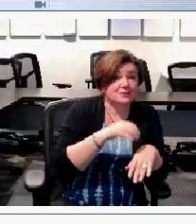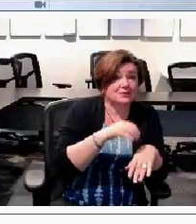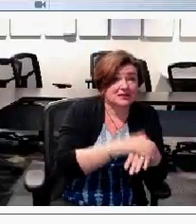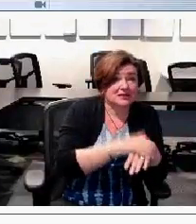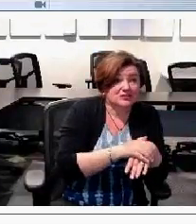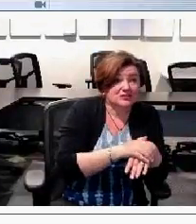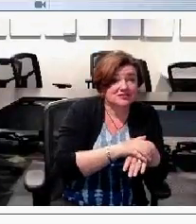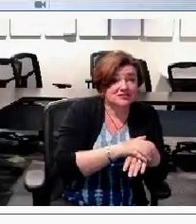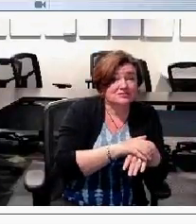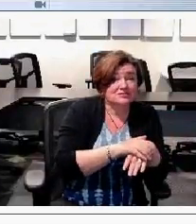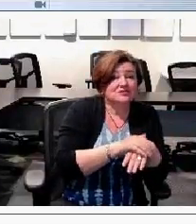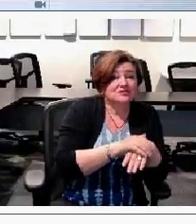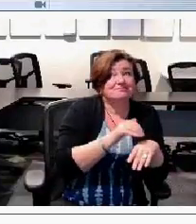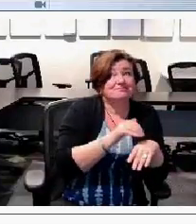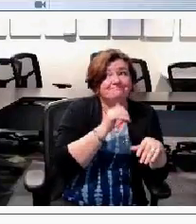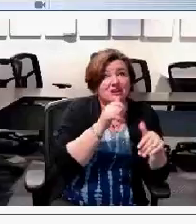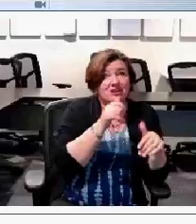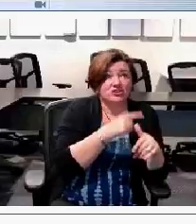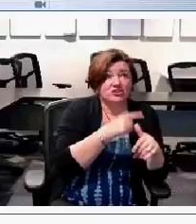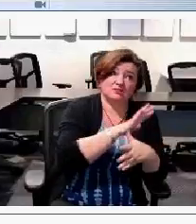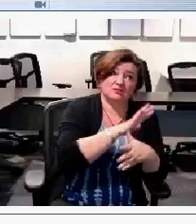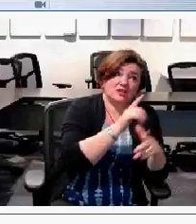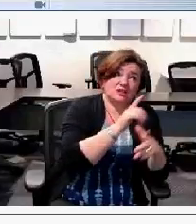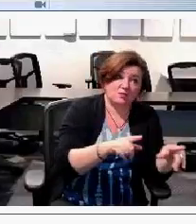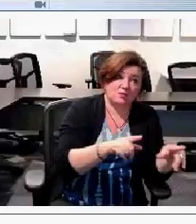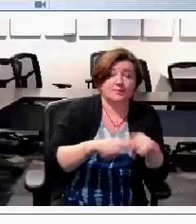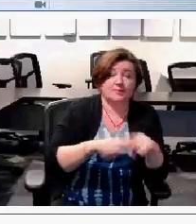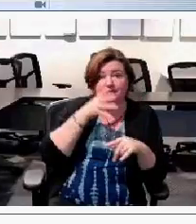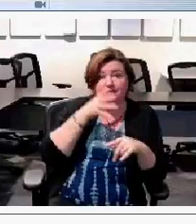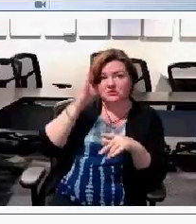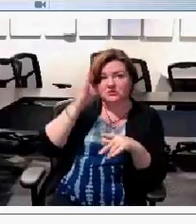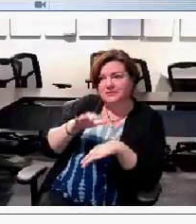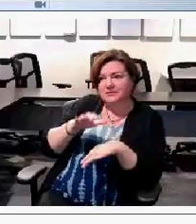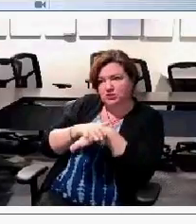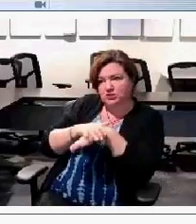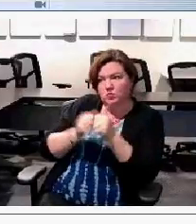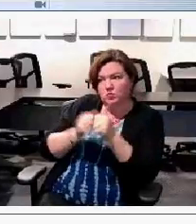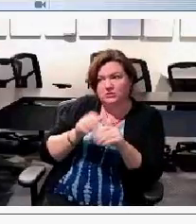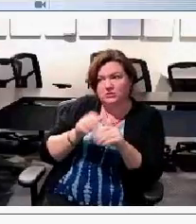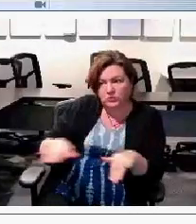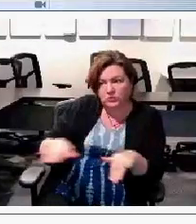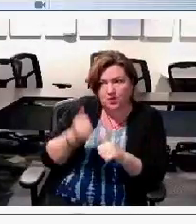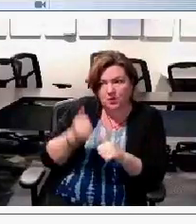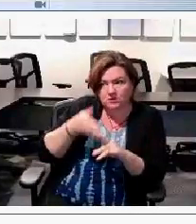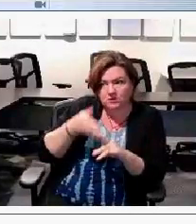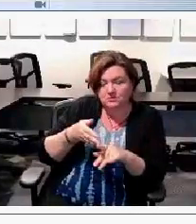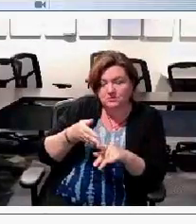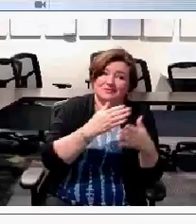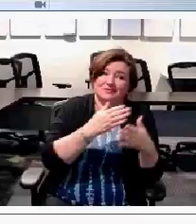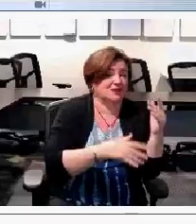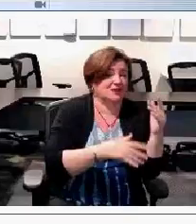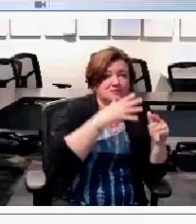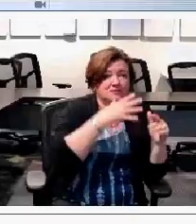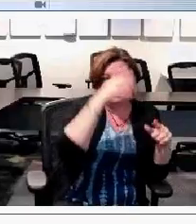primarily using English with their but many homes, they're not using English